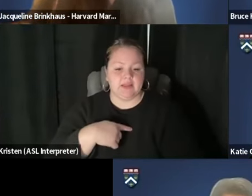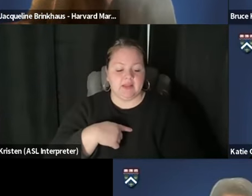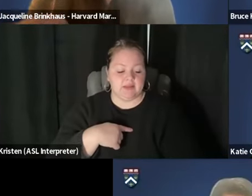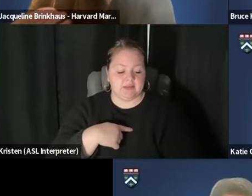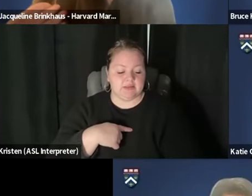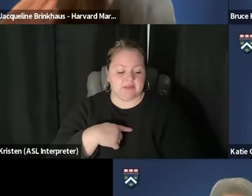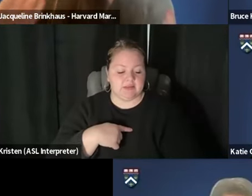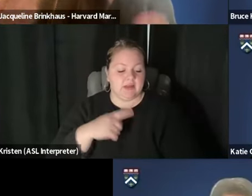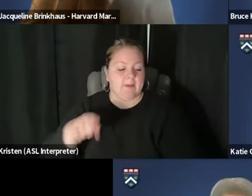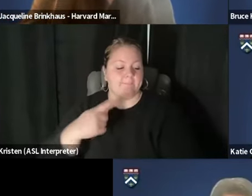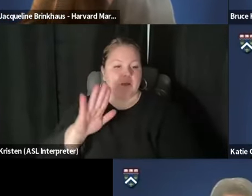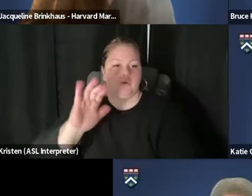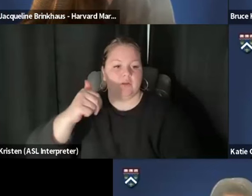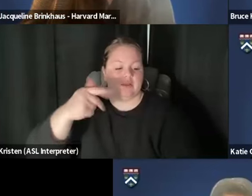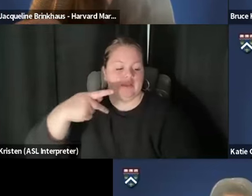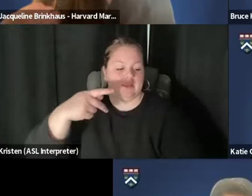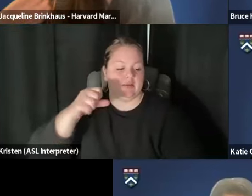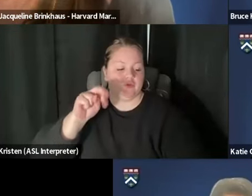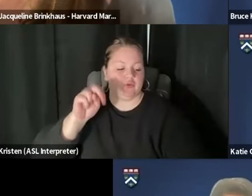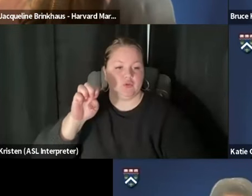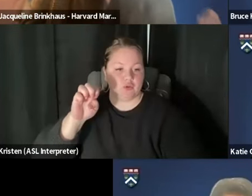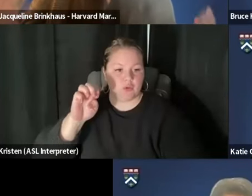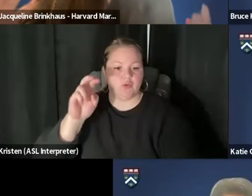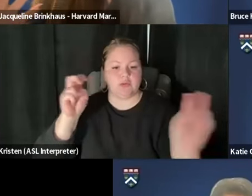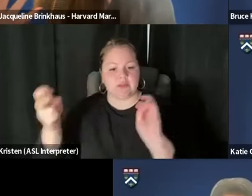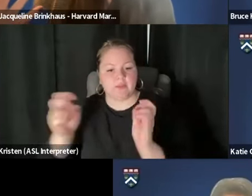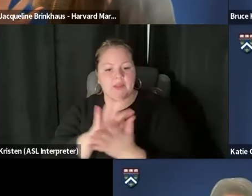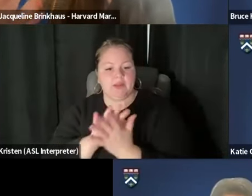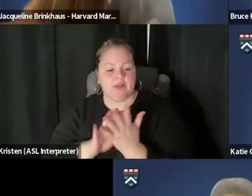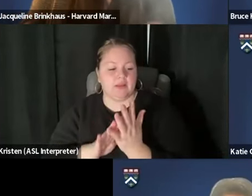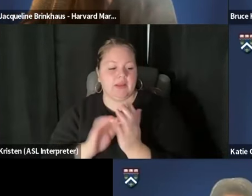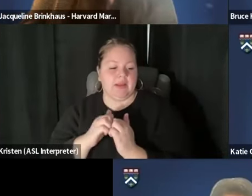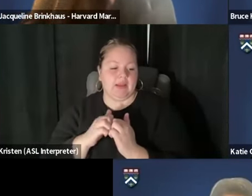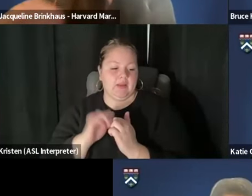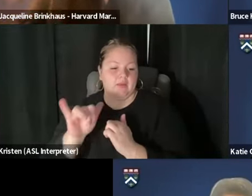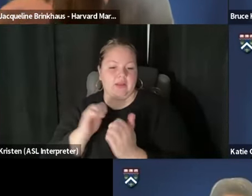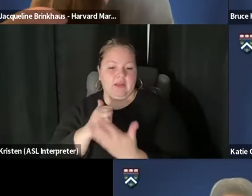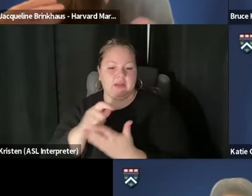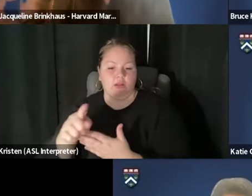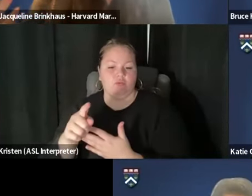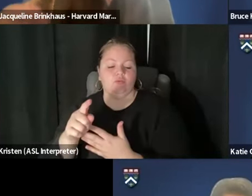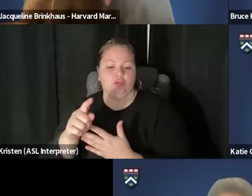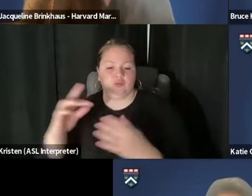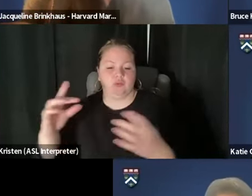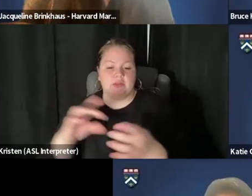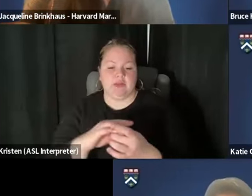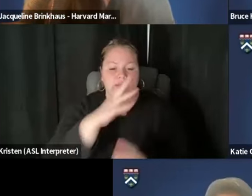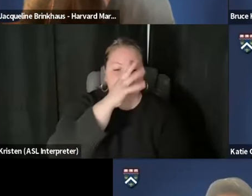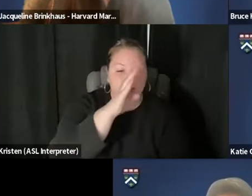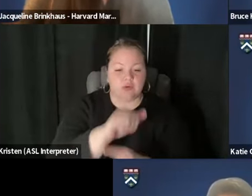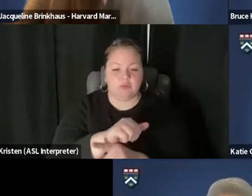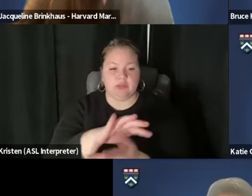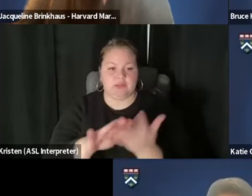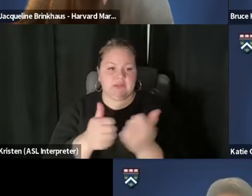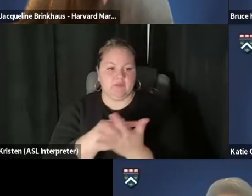your capstone, what the topic is, and how it's kind of helped you bridge theory, practice, and everything you've learned in the program so